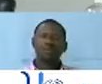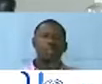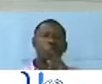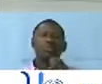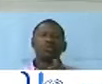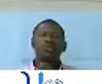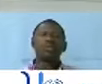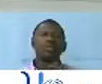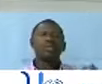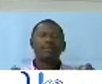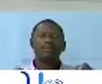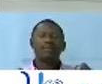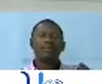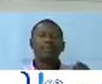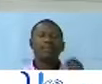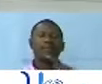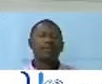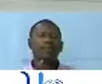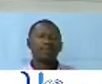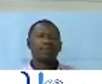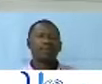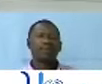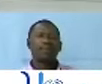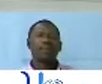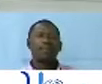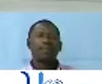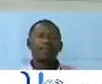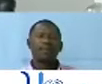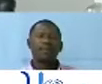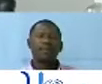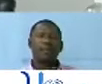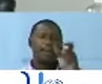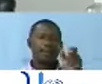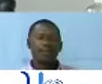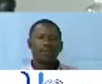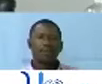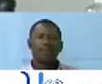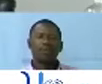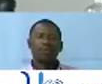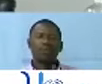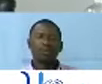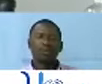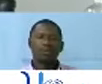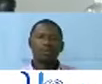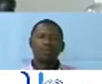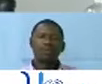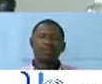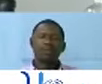Yes, as a savior. The one with the moral authority. He